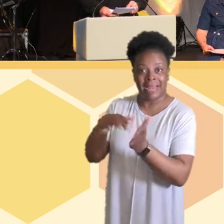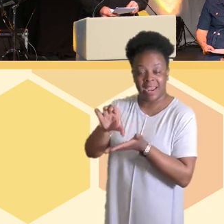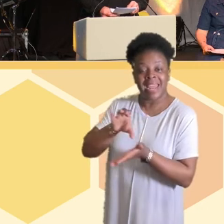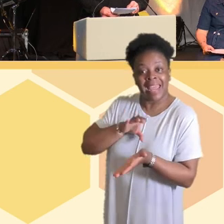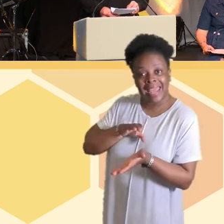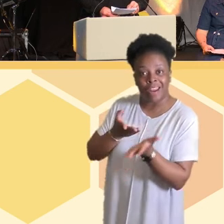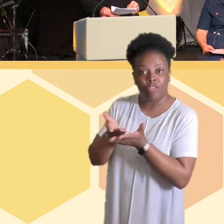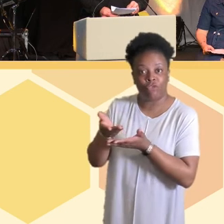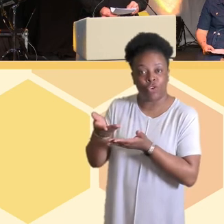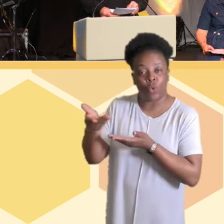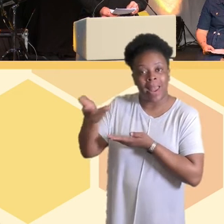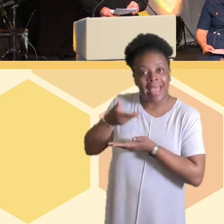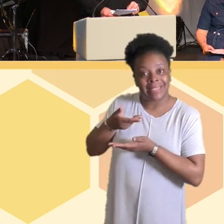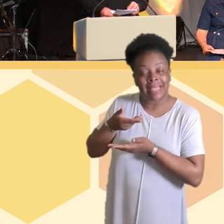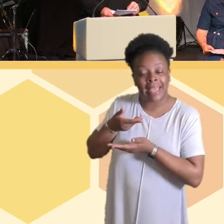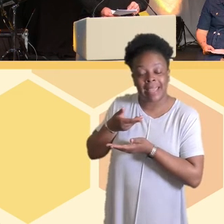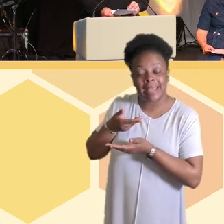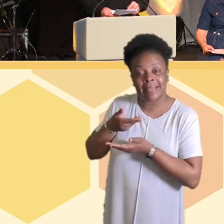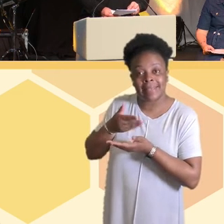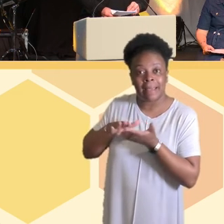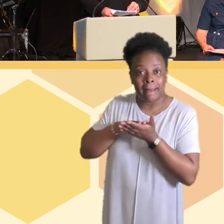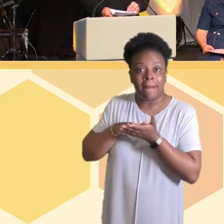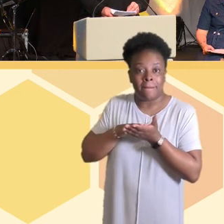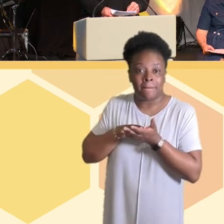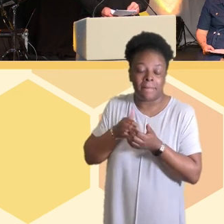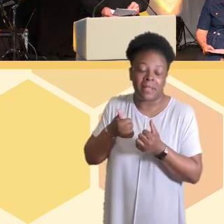of legacies which enabled the Union to break even